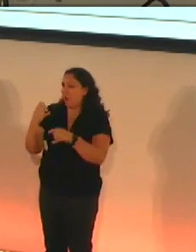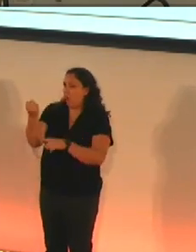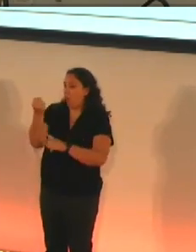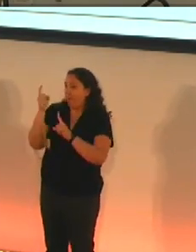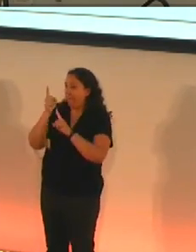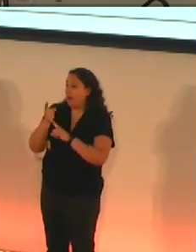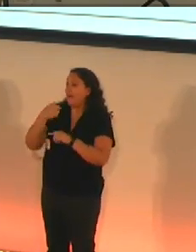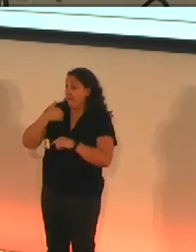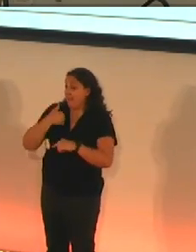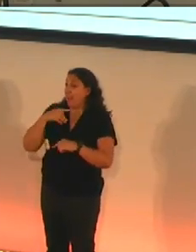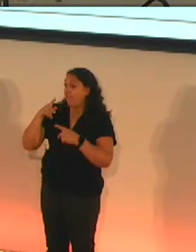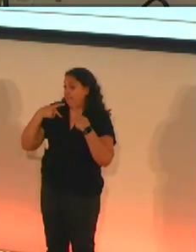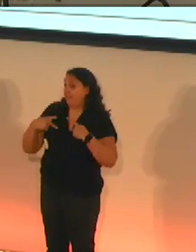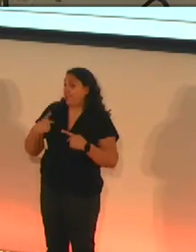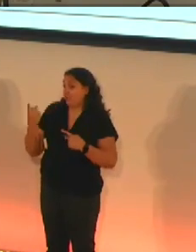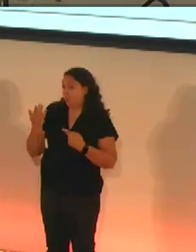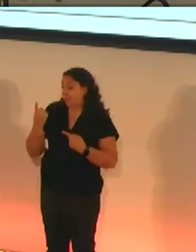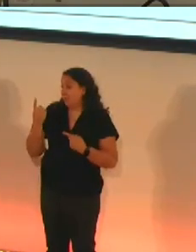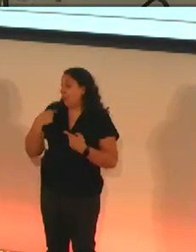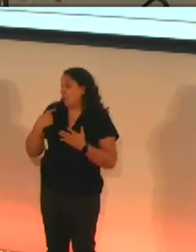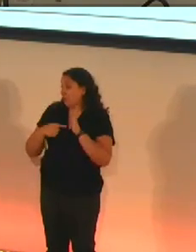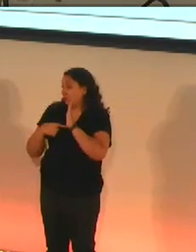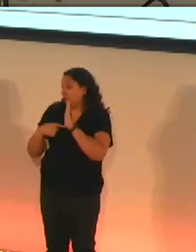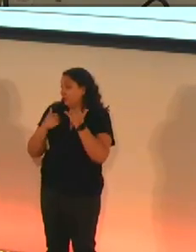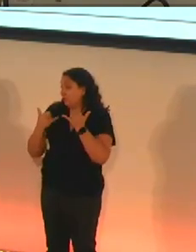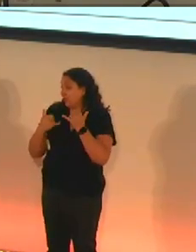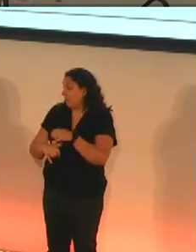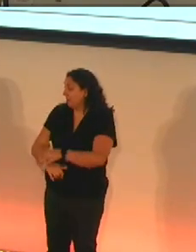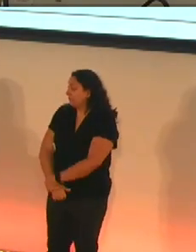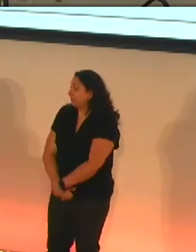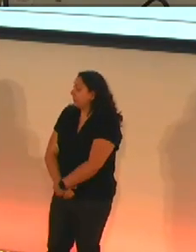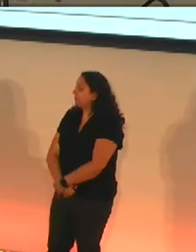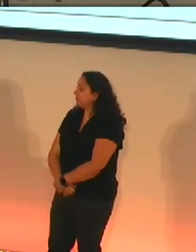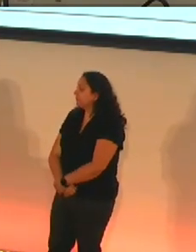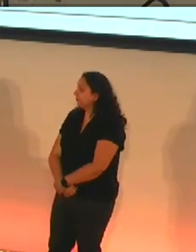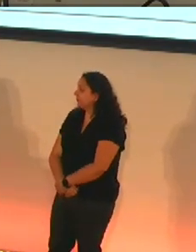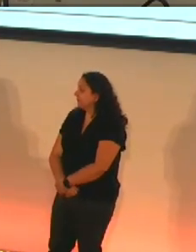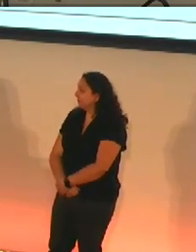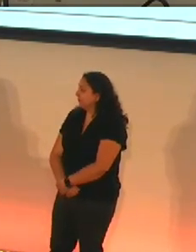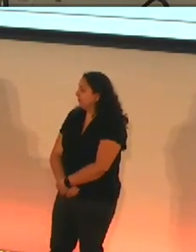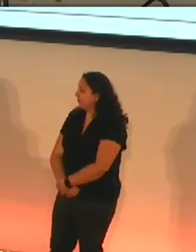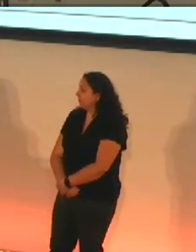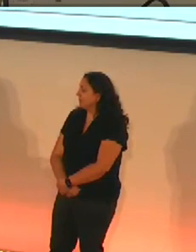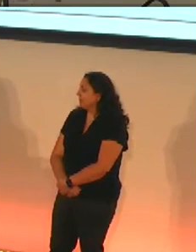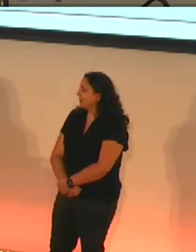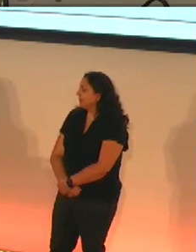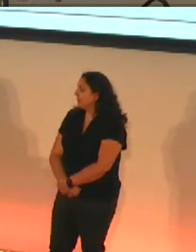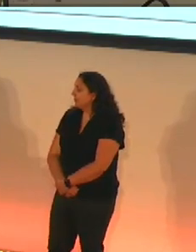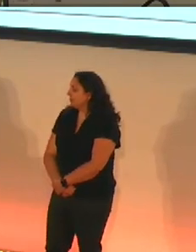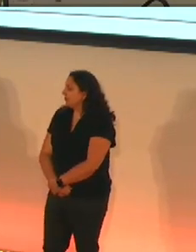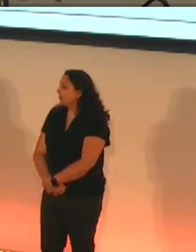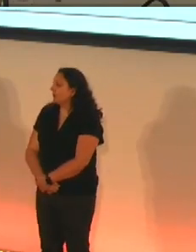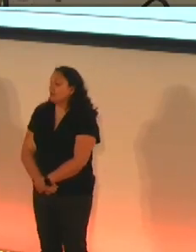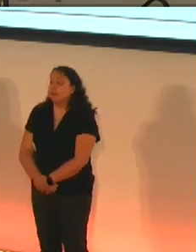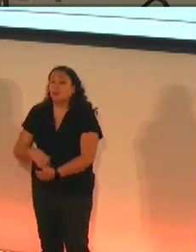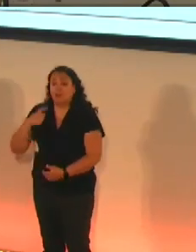have a physical thing to show you guys for a demo here. On our platform, since we were going with consumer